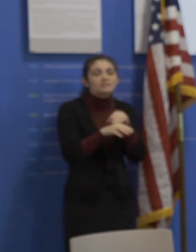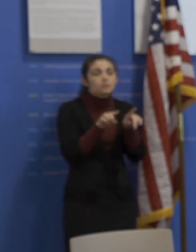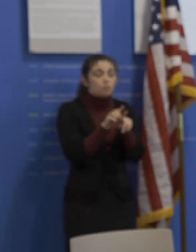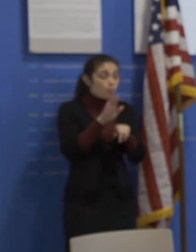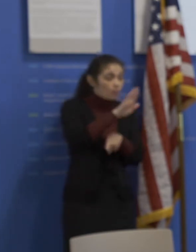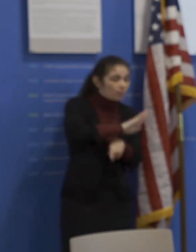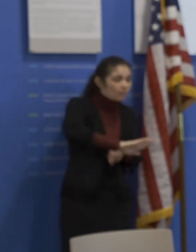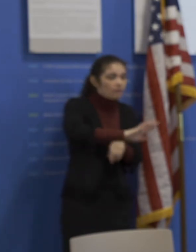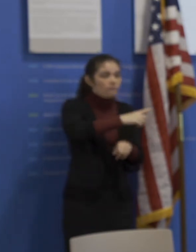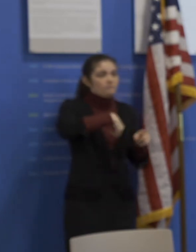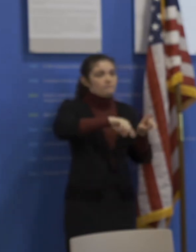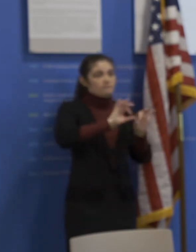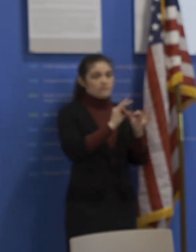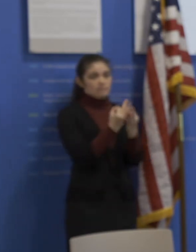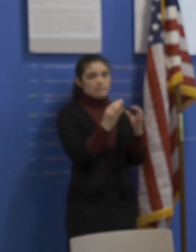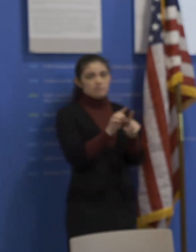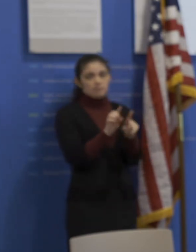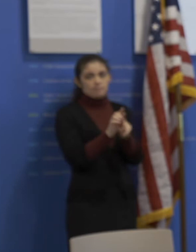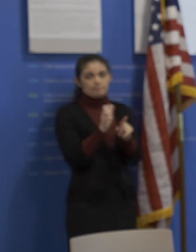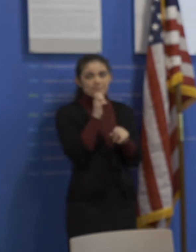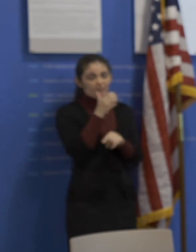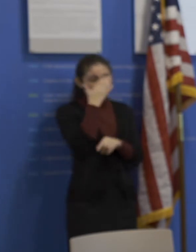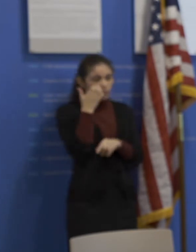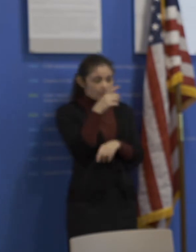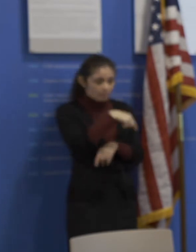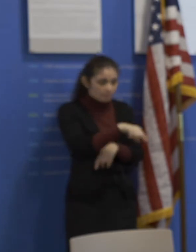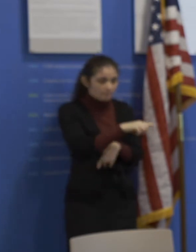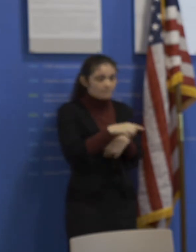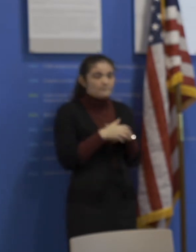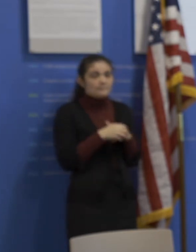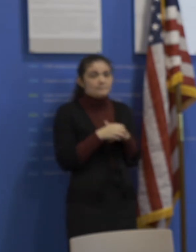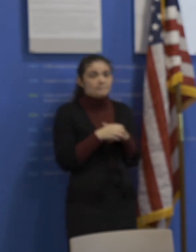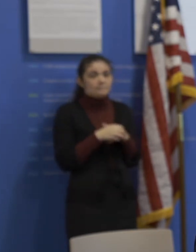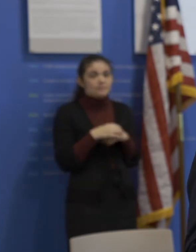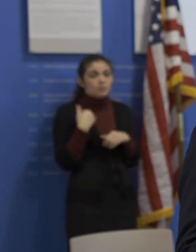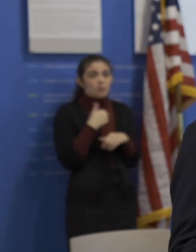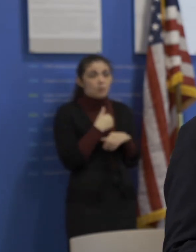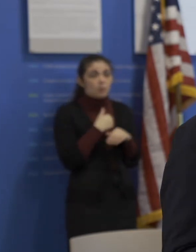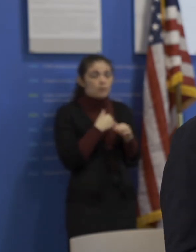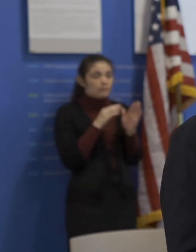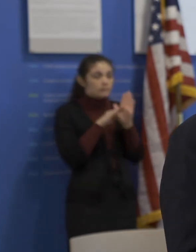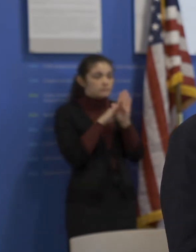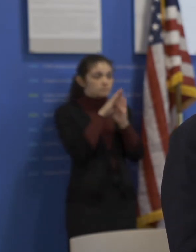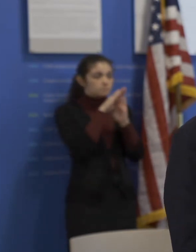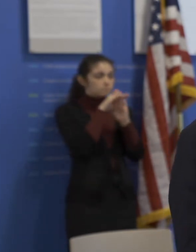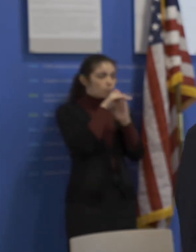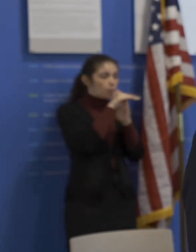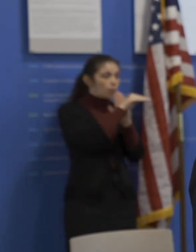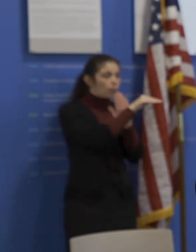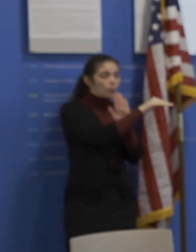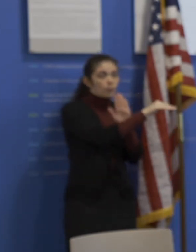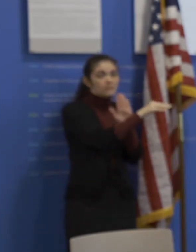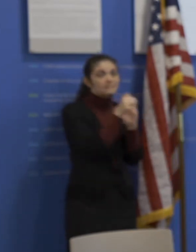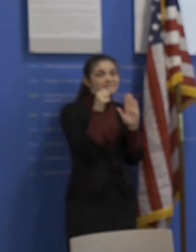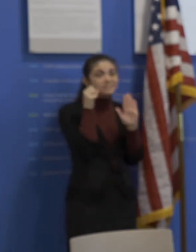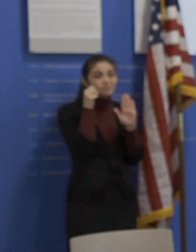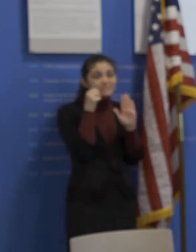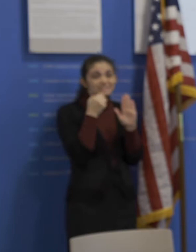their family members. So we don't want to forget about that. And we are flattening the curve. Dr. Acton said just